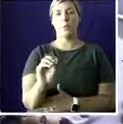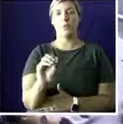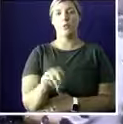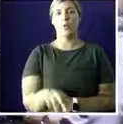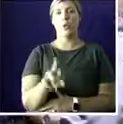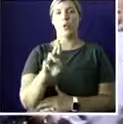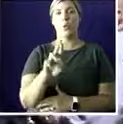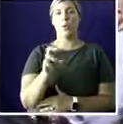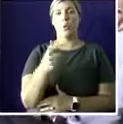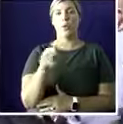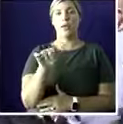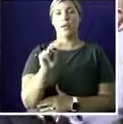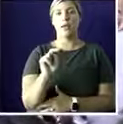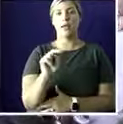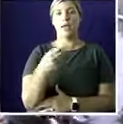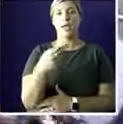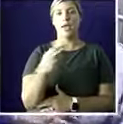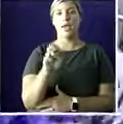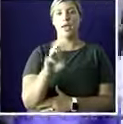Reagan Elizabeth Hecker.